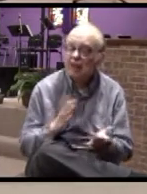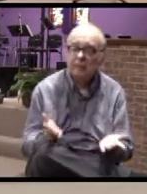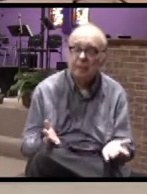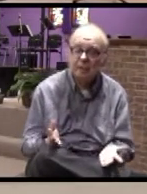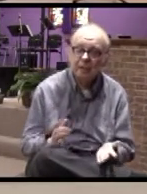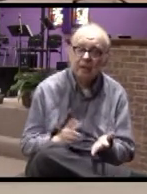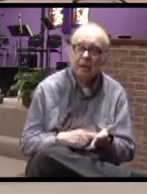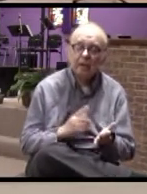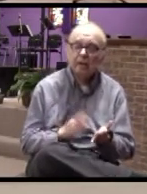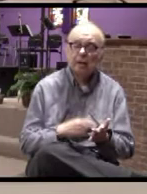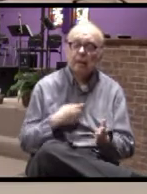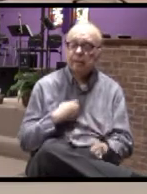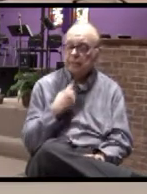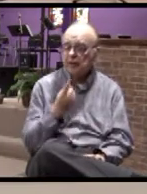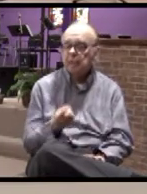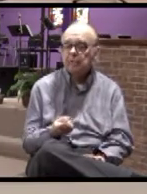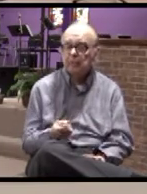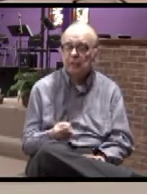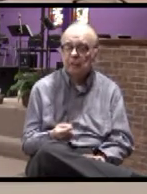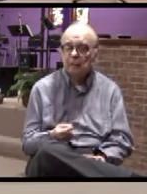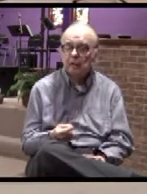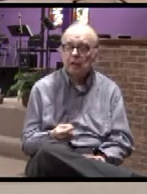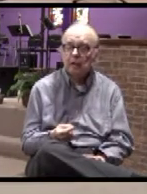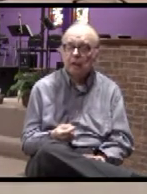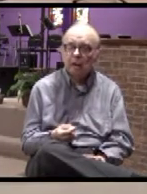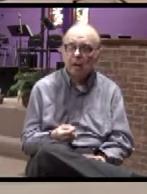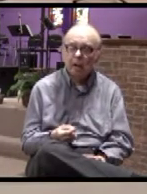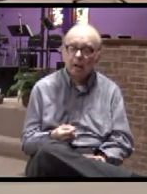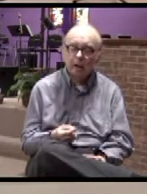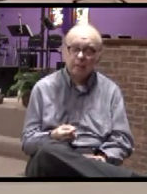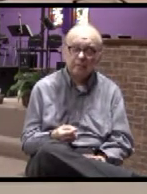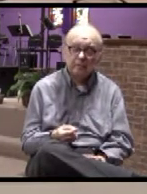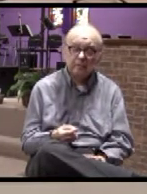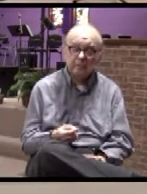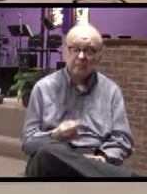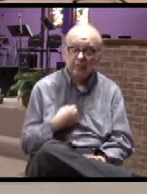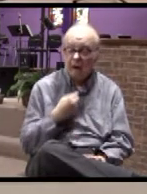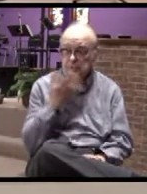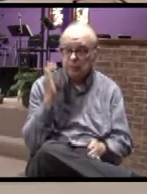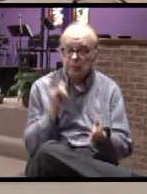And sometimes I have to go back and say, I blew that one.